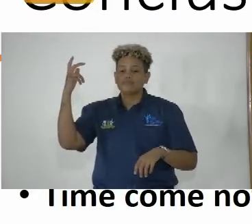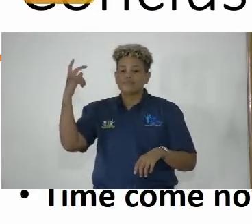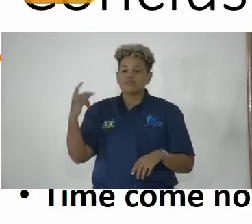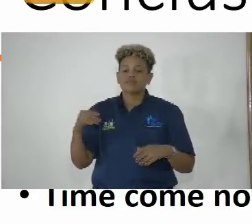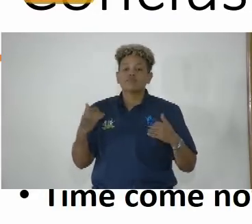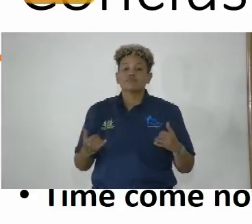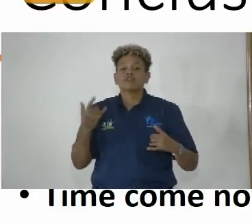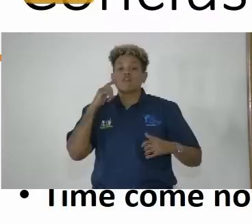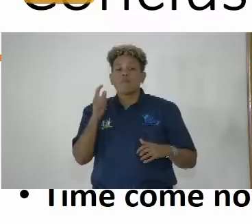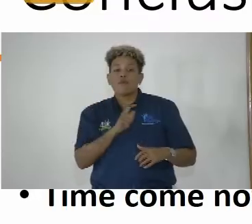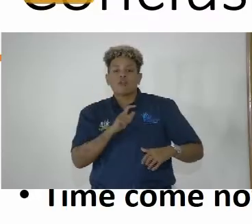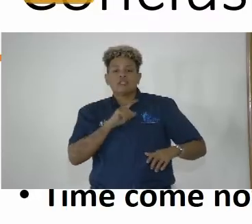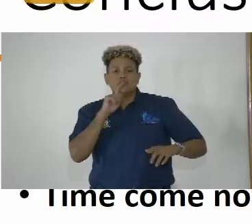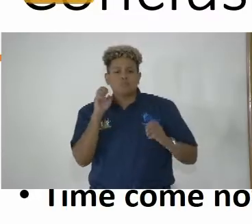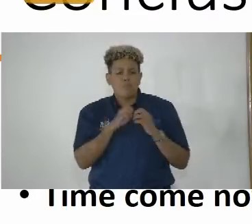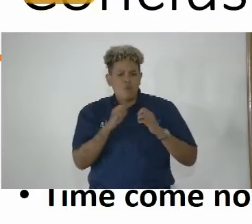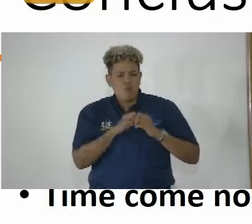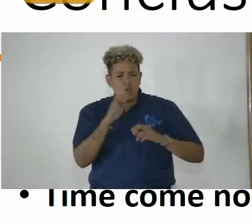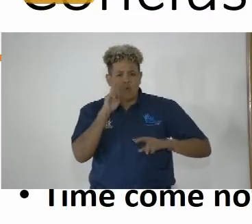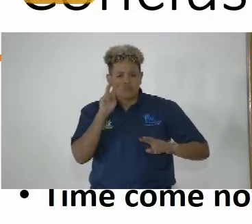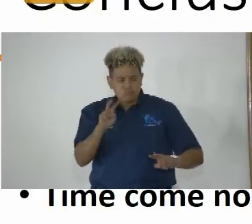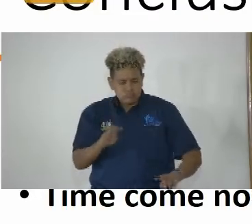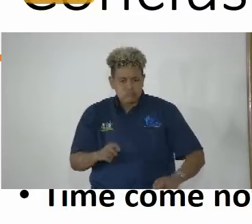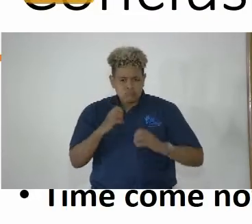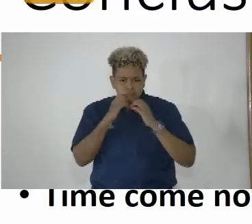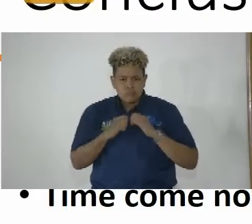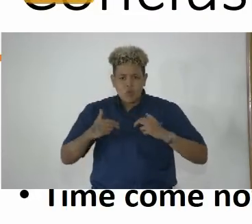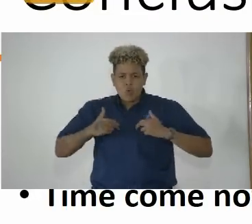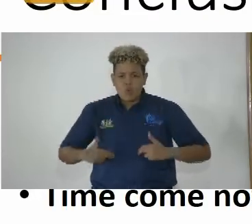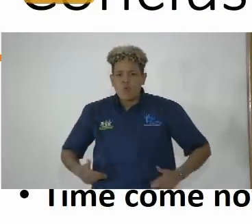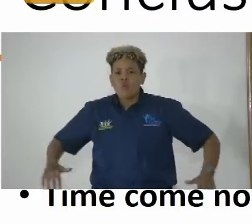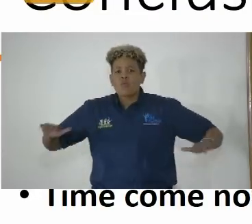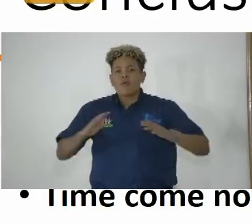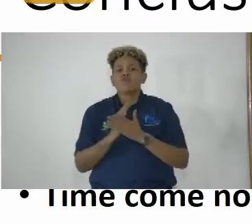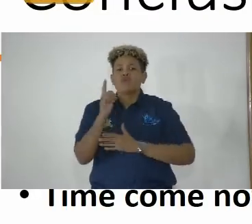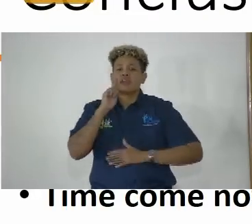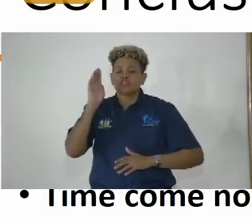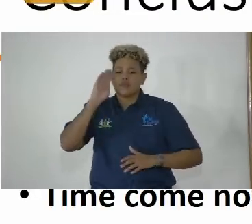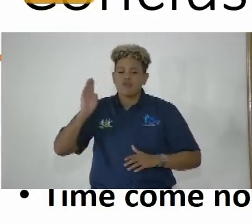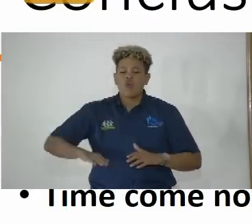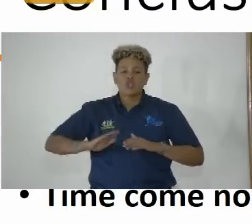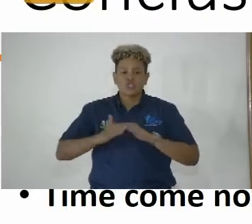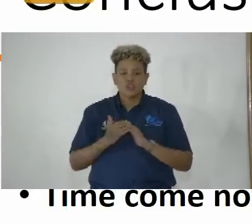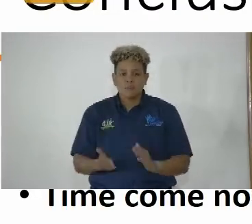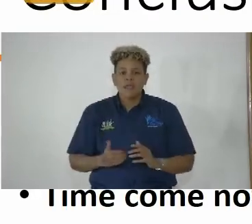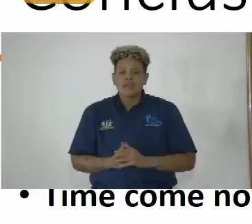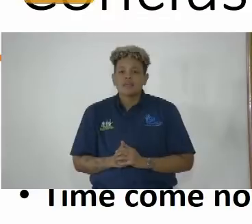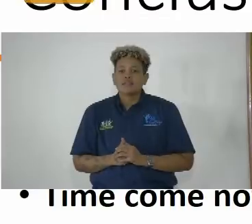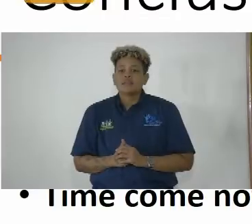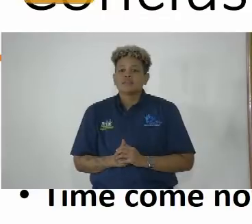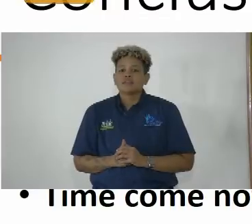Time come now for the police to become the guardians of the human rights of every Jamaican.